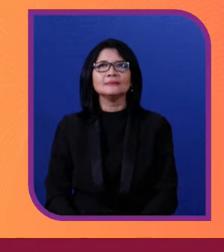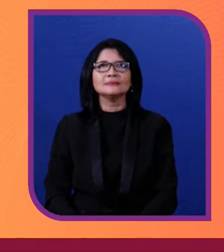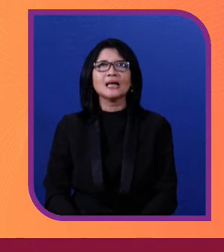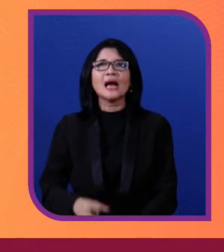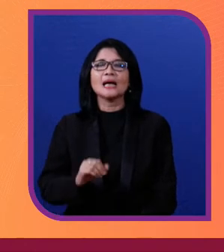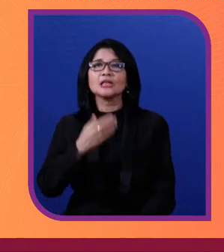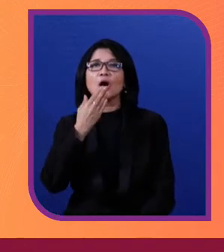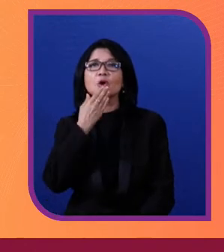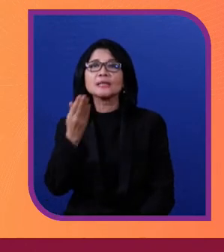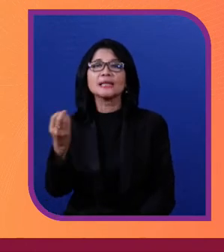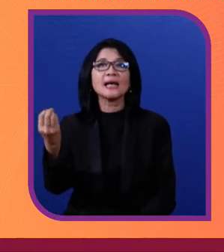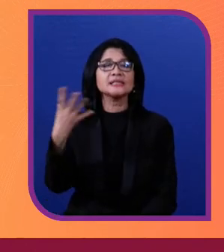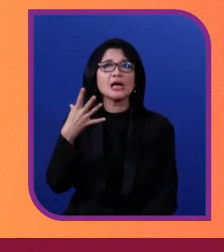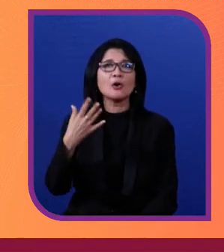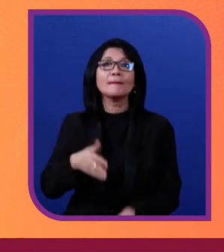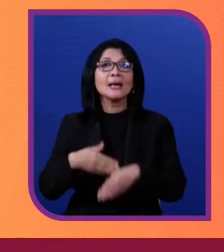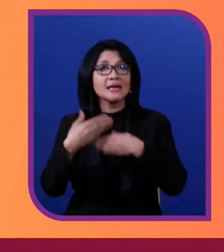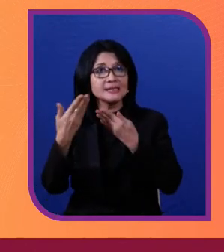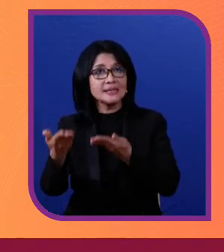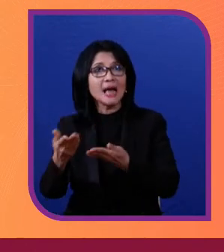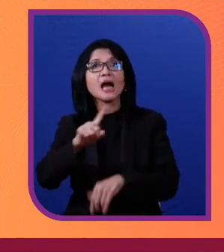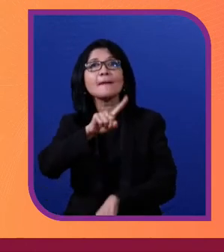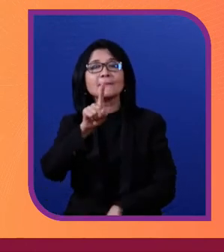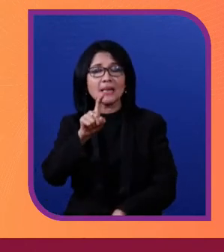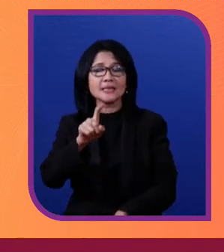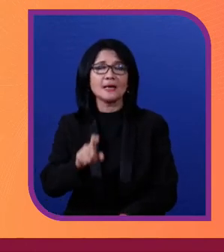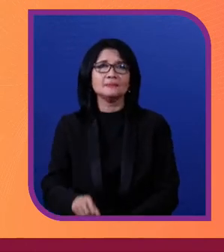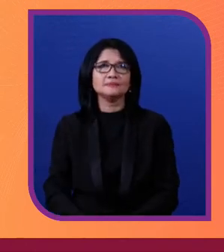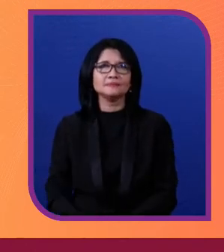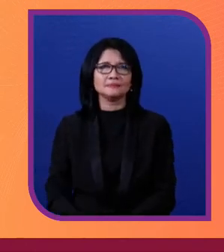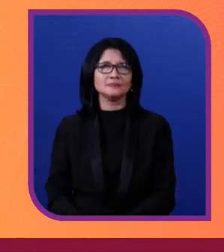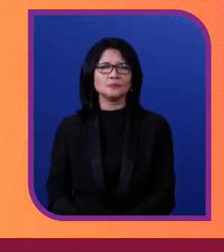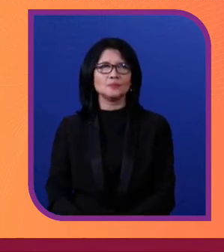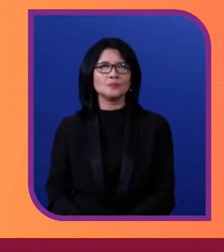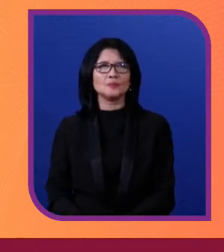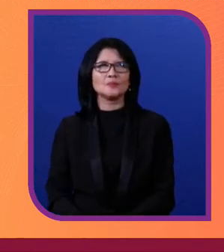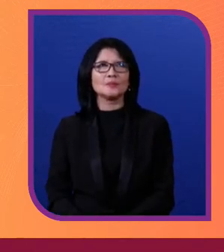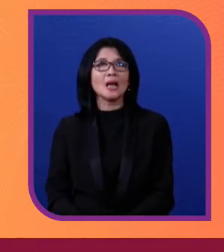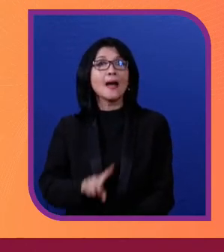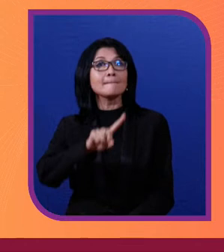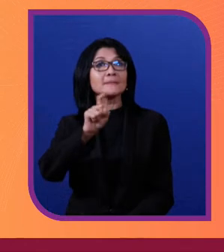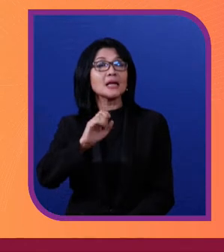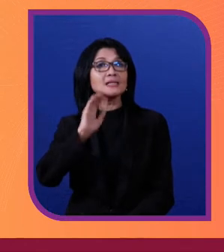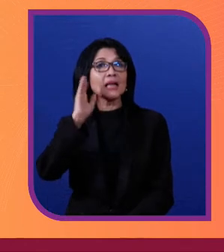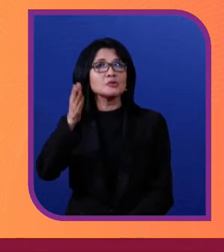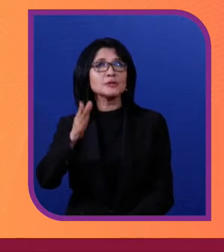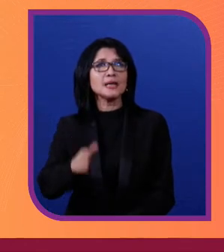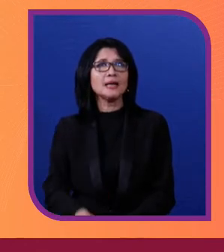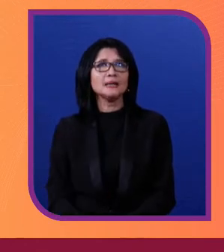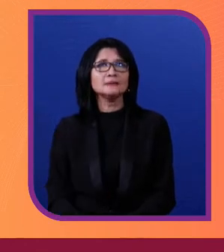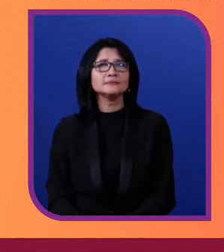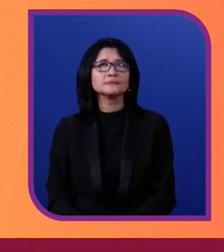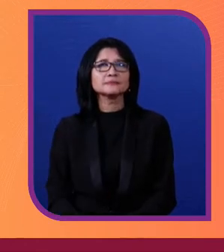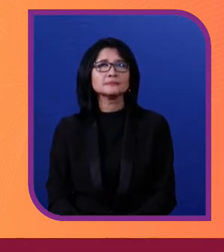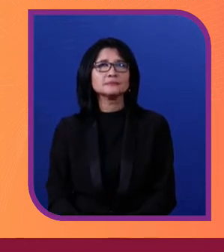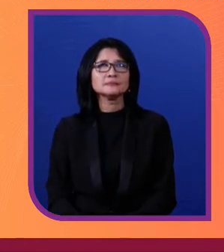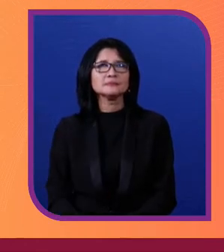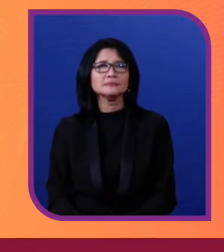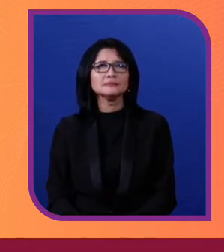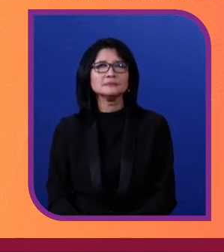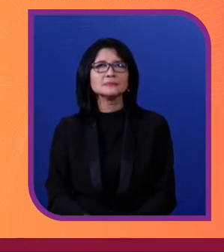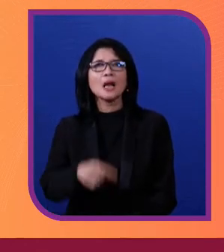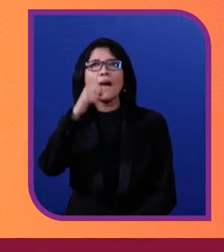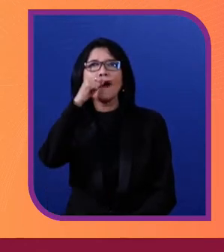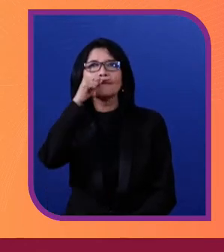The Next question birthday atuh message from each itu wujud pleaser